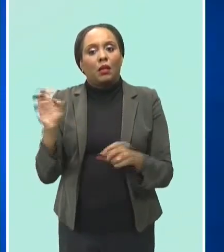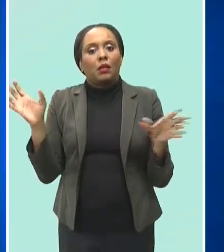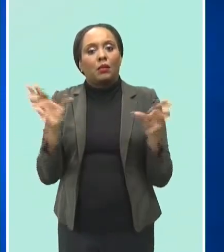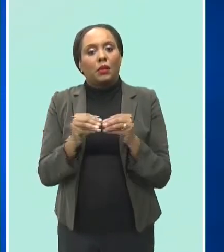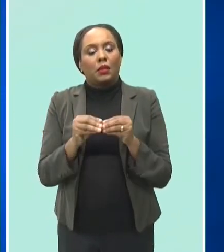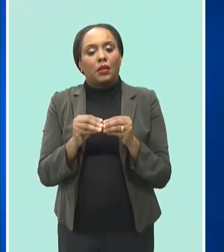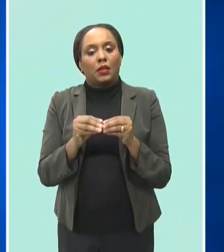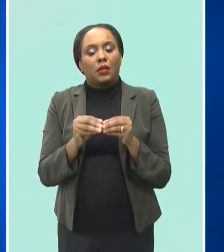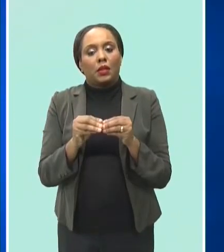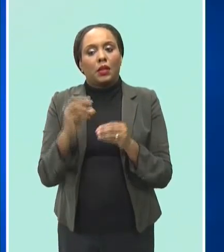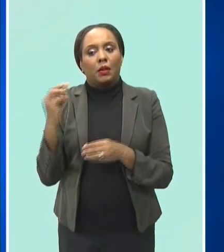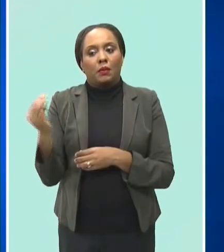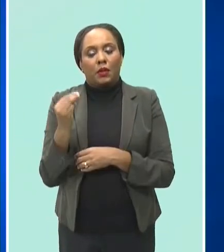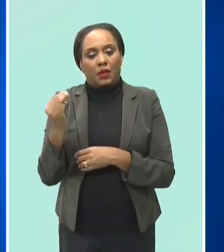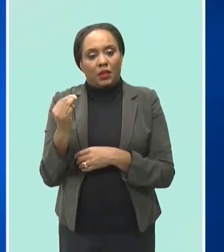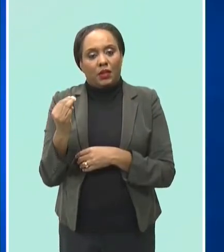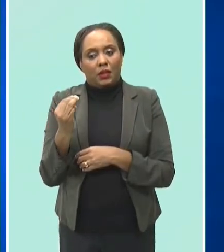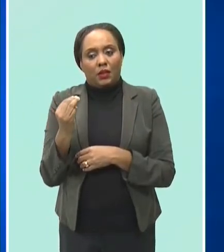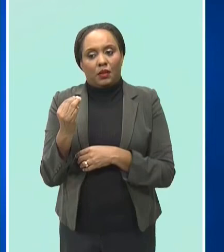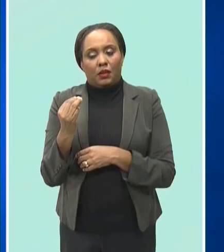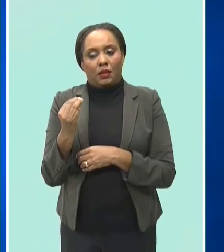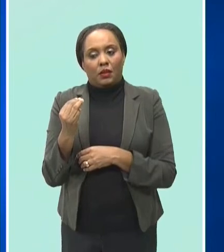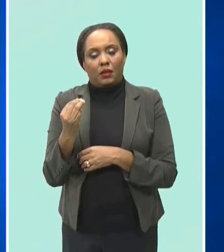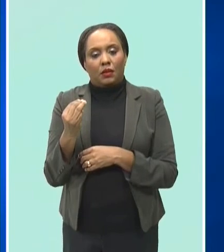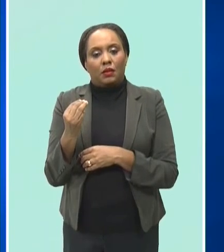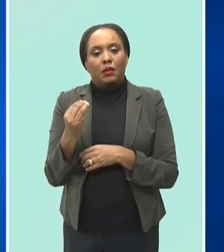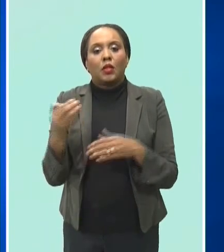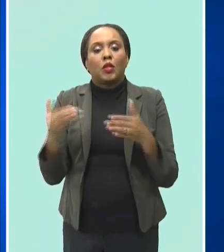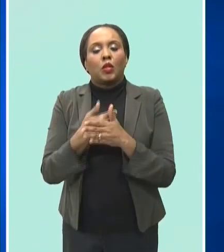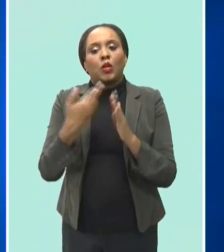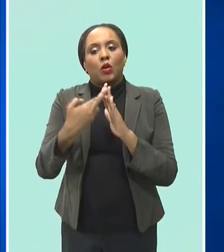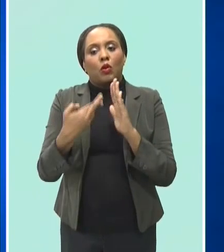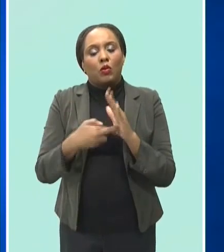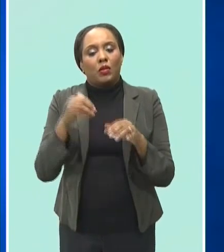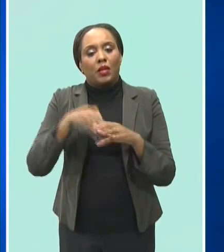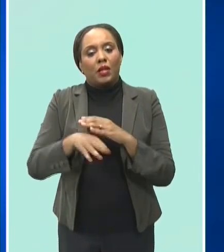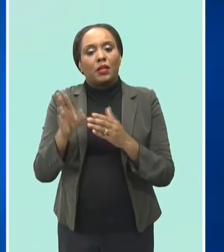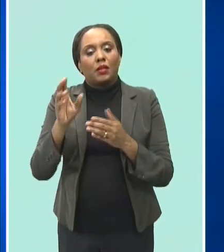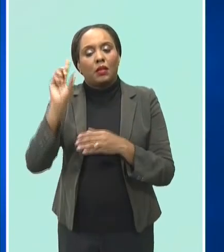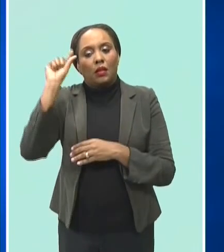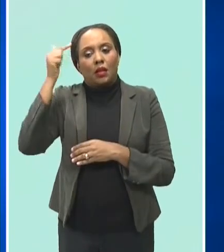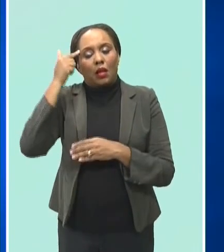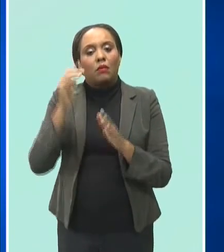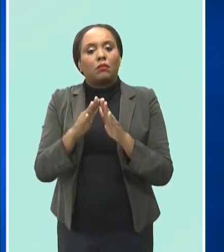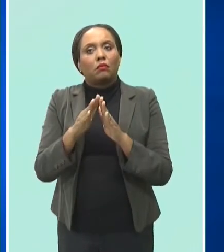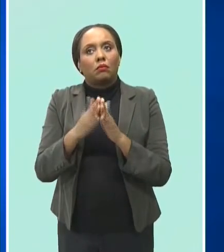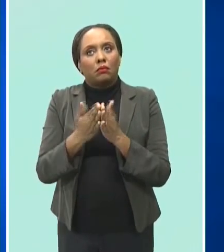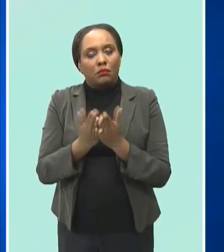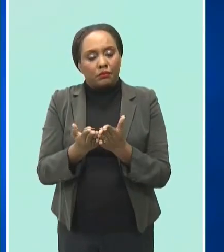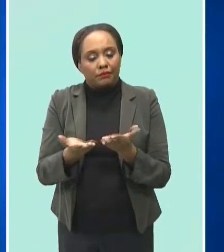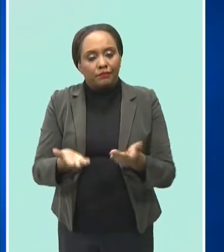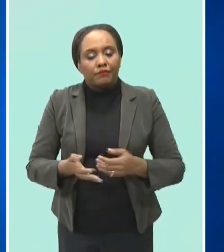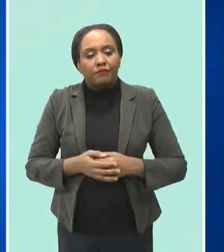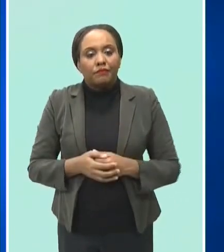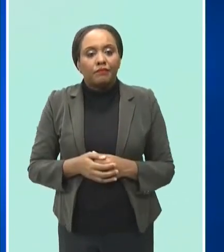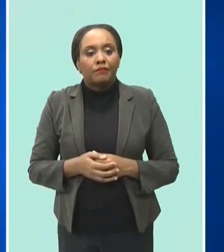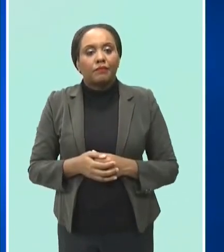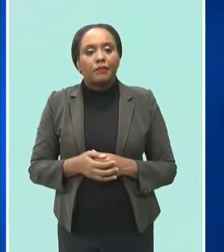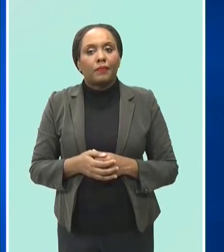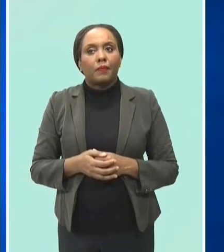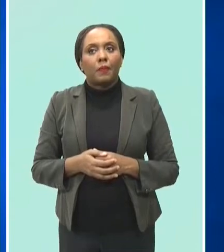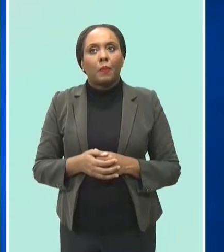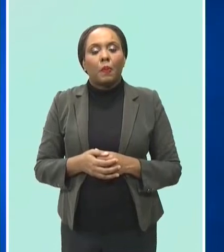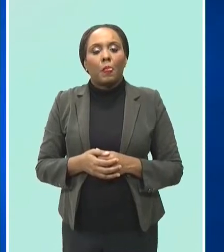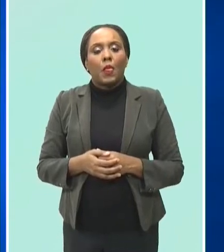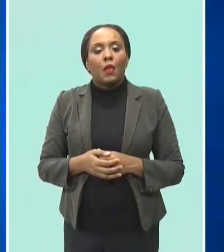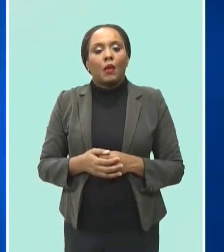Monday, after publishing the new measures over the weekend in the official government bulletin. What both the markets and most Argentines